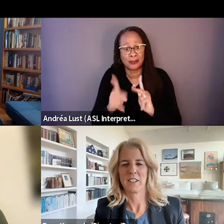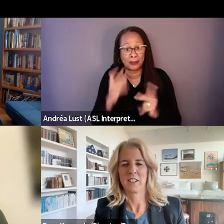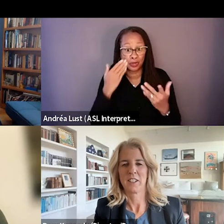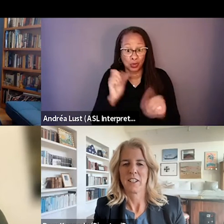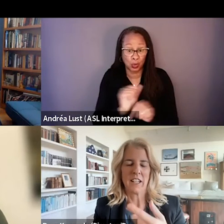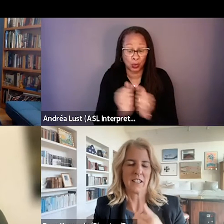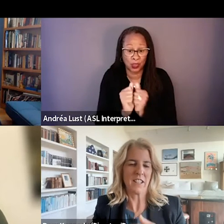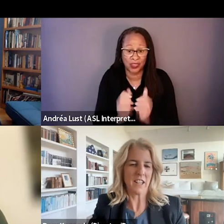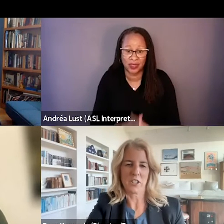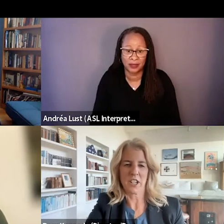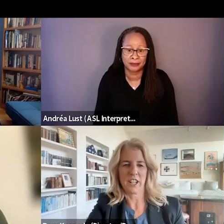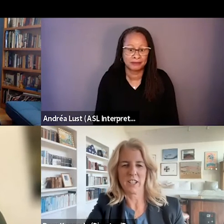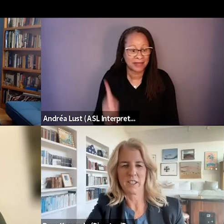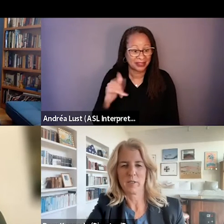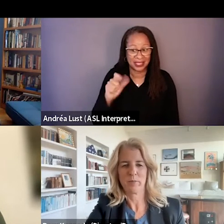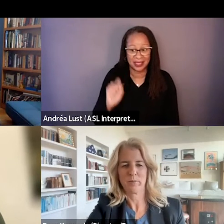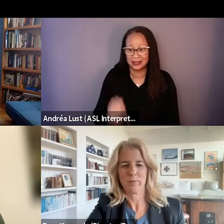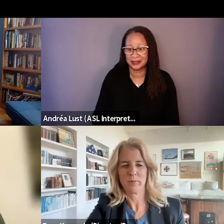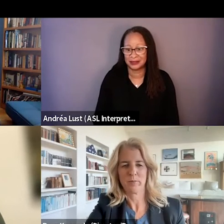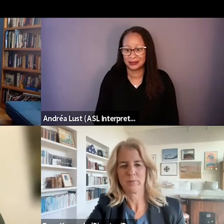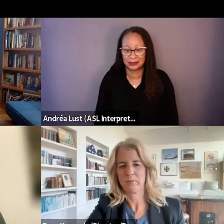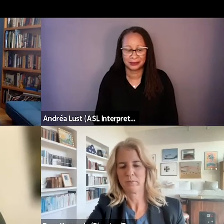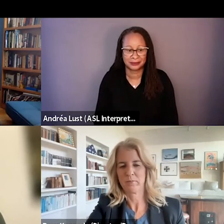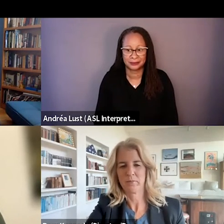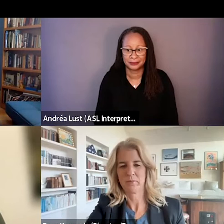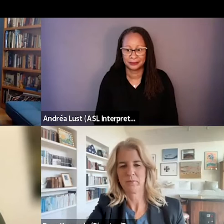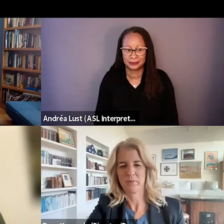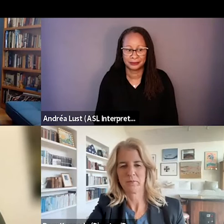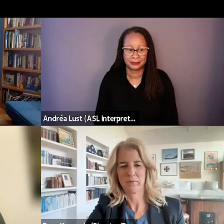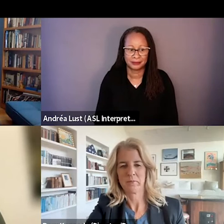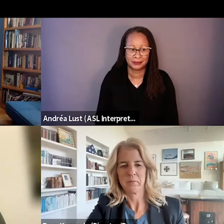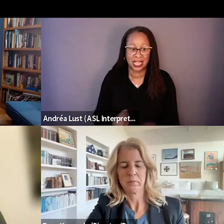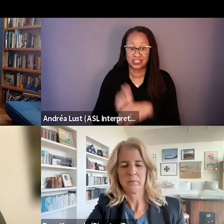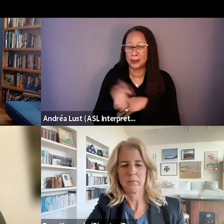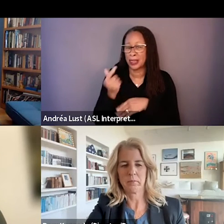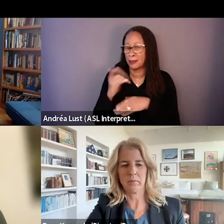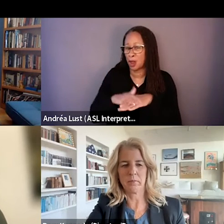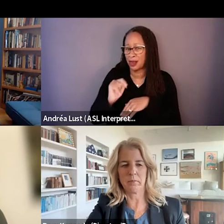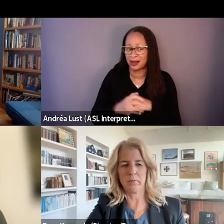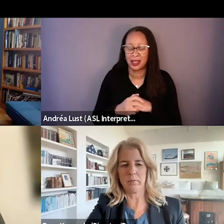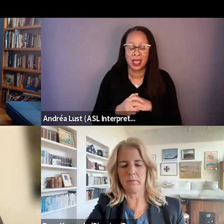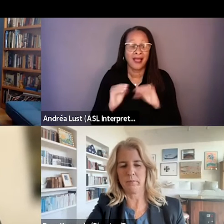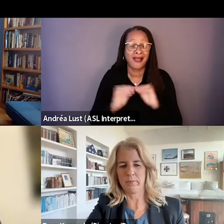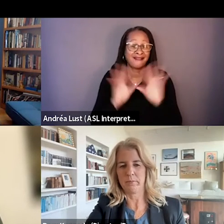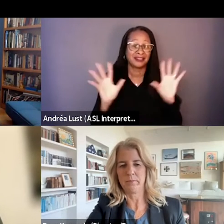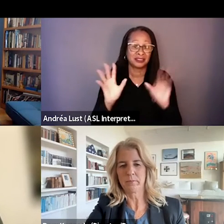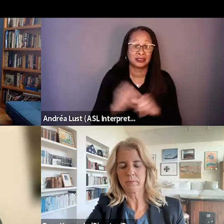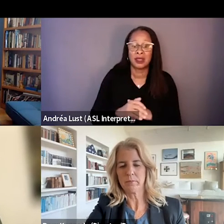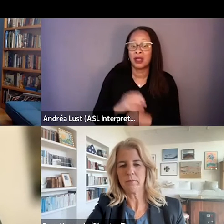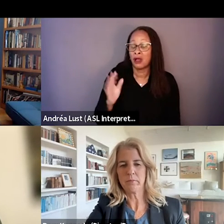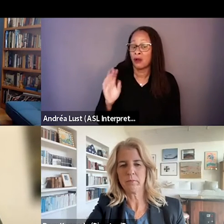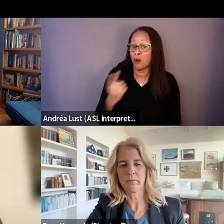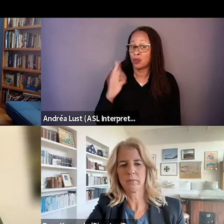working with? Yeah, Dallas or Sara. Yeah. I can jump in a little bit on that. I mean, obviously there were only 47